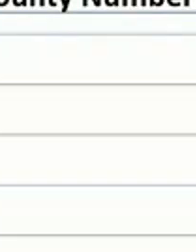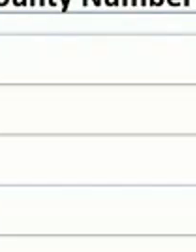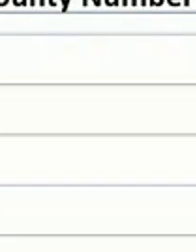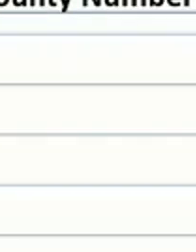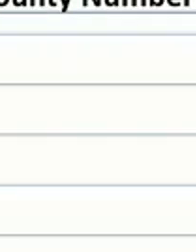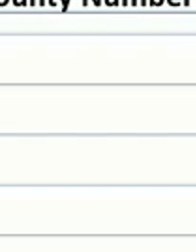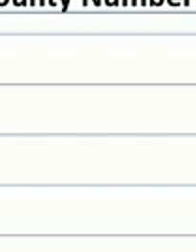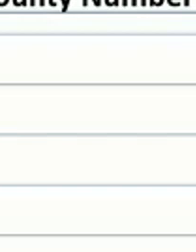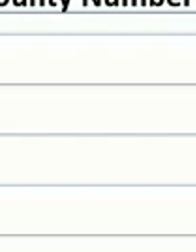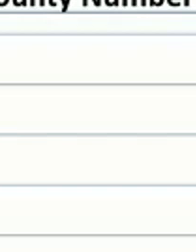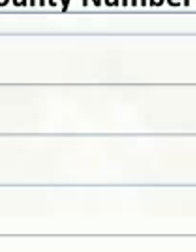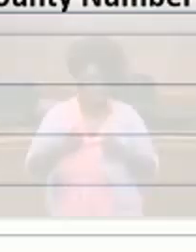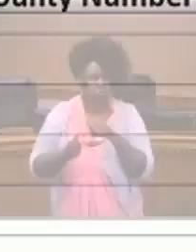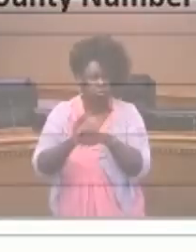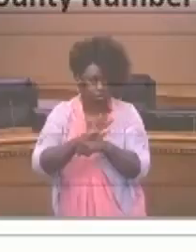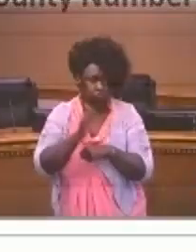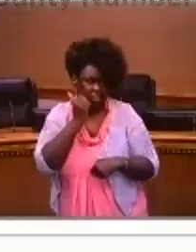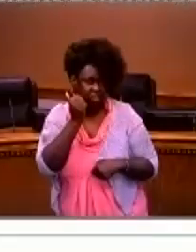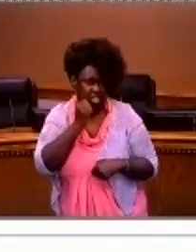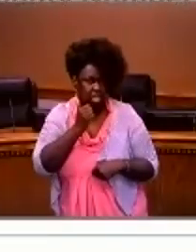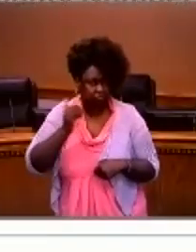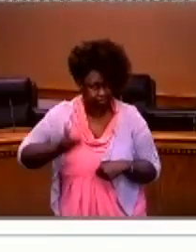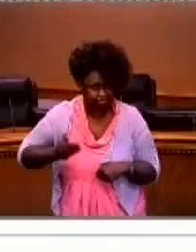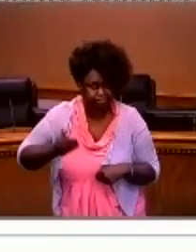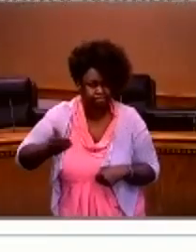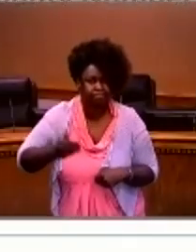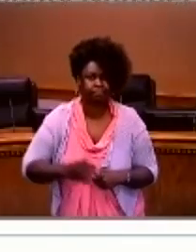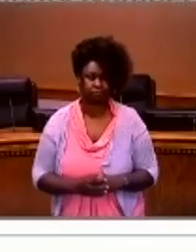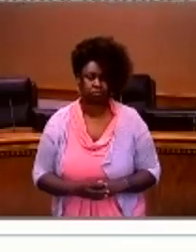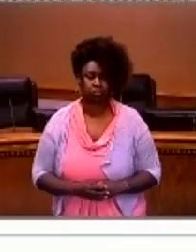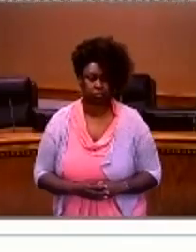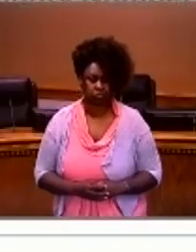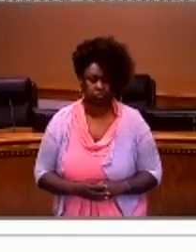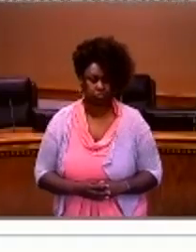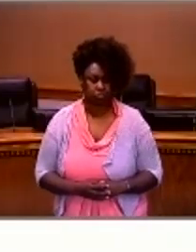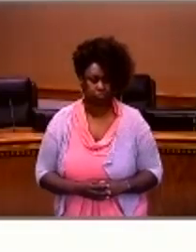60-day span of data collection.